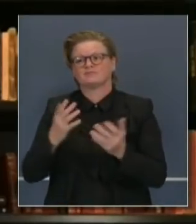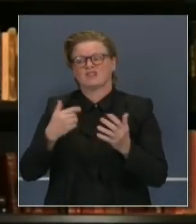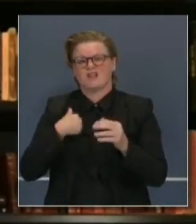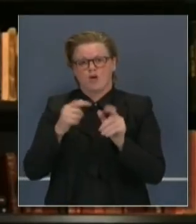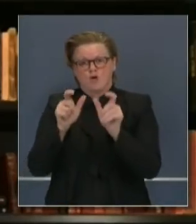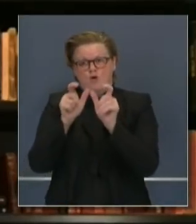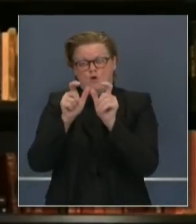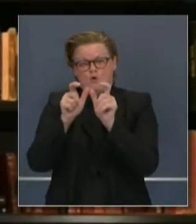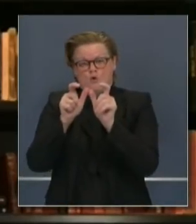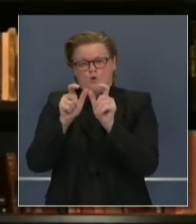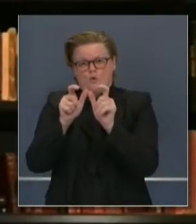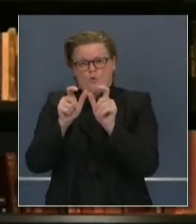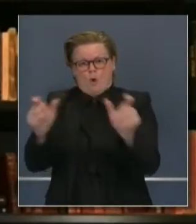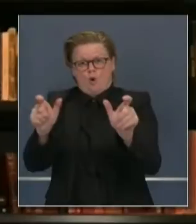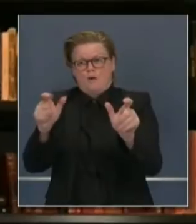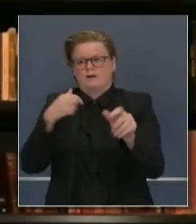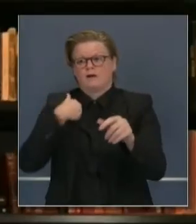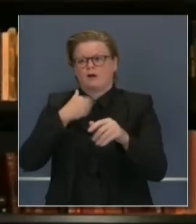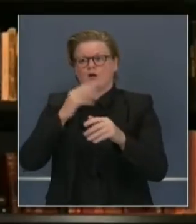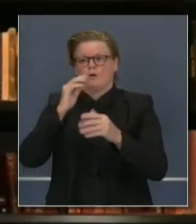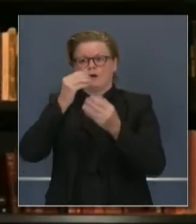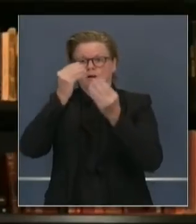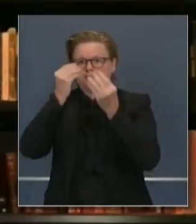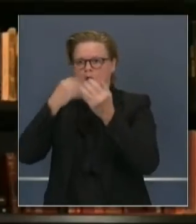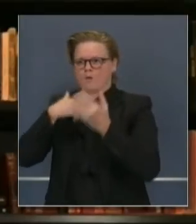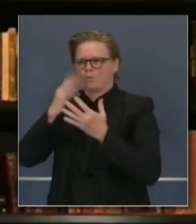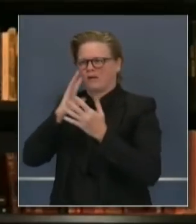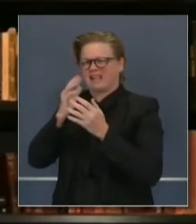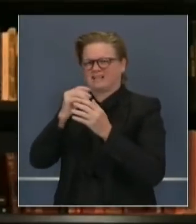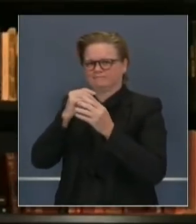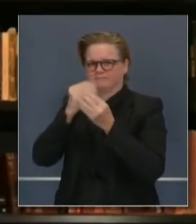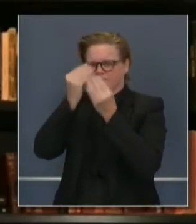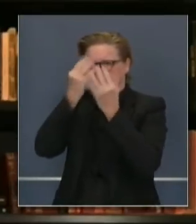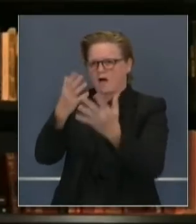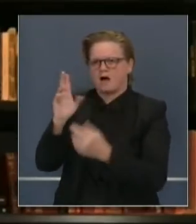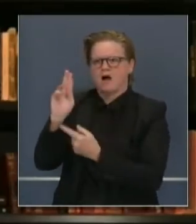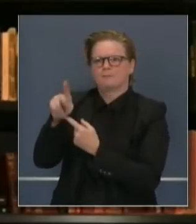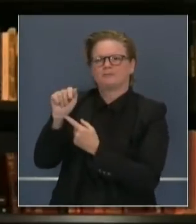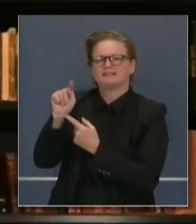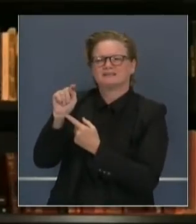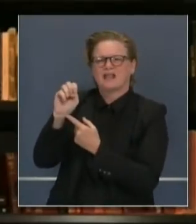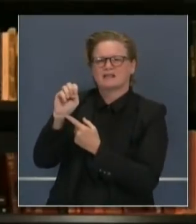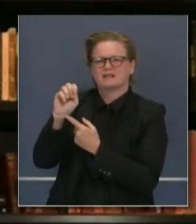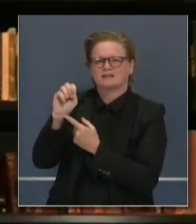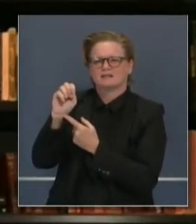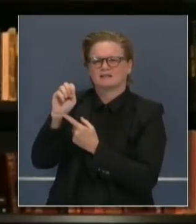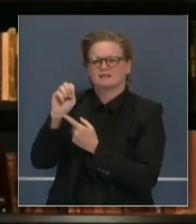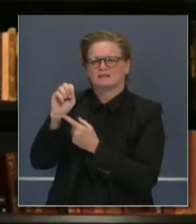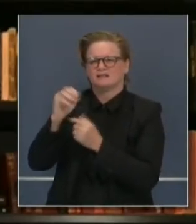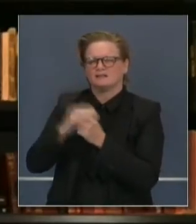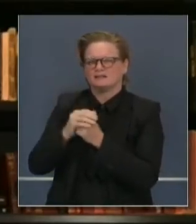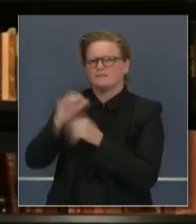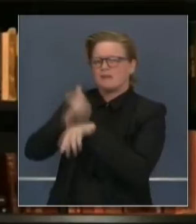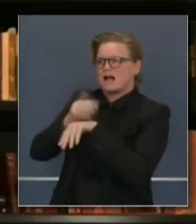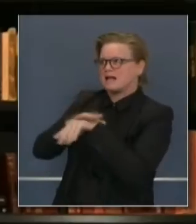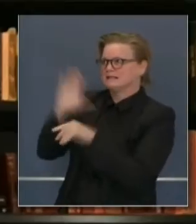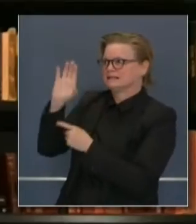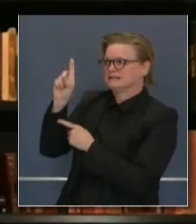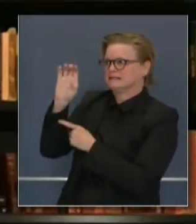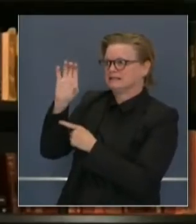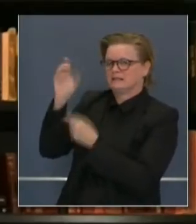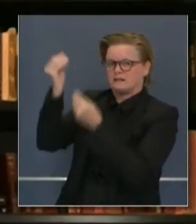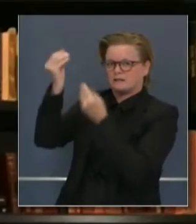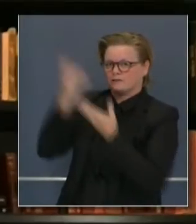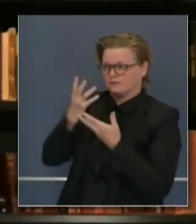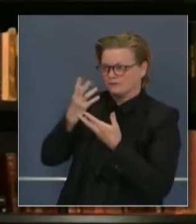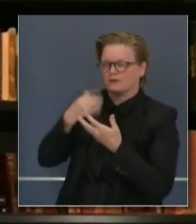well based upon the new quarantine guidelines by the CDC. And I think Dr. Galley, this is an opportunity to perhaps socialize what the state